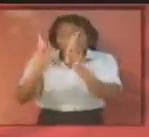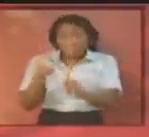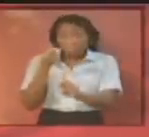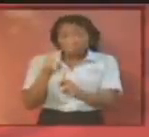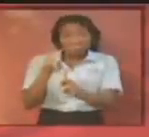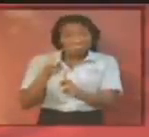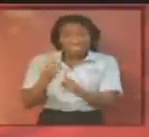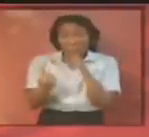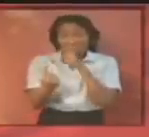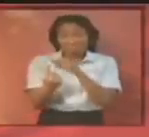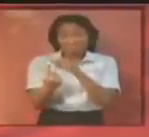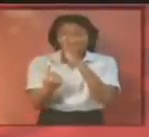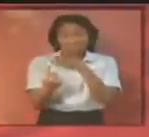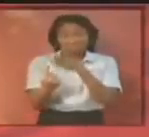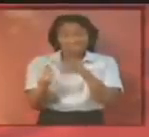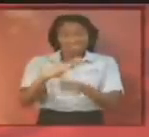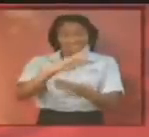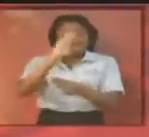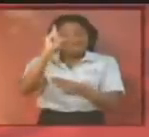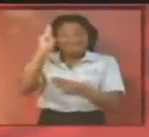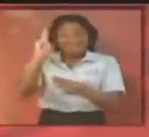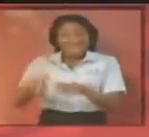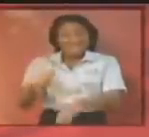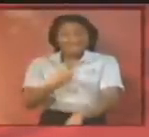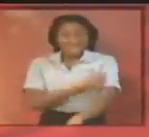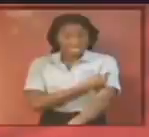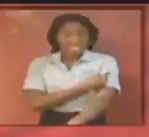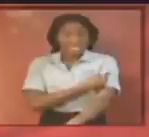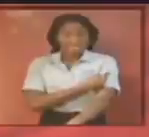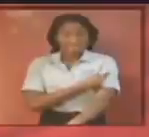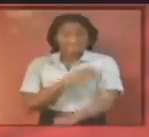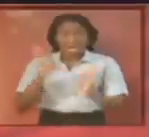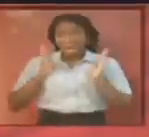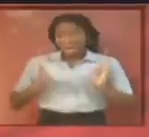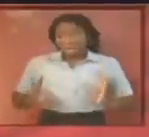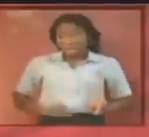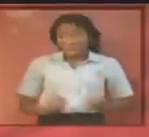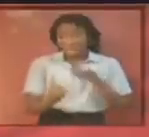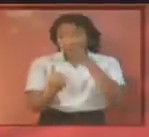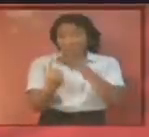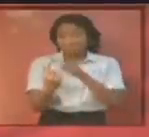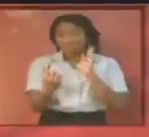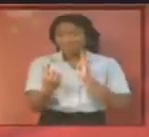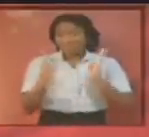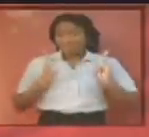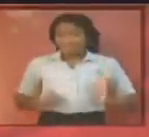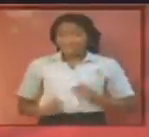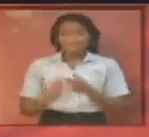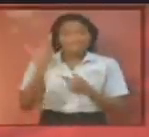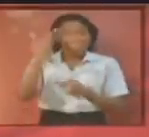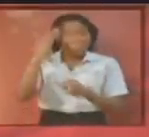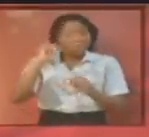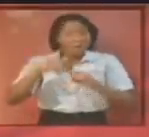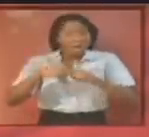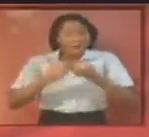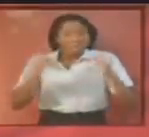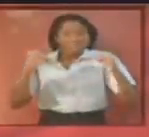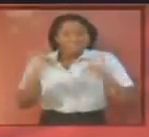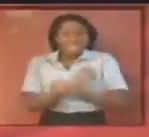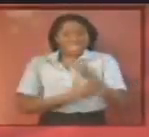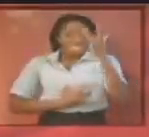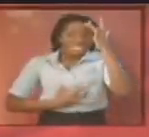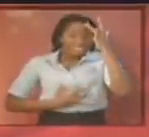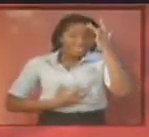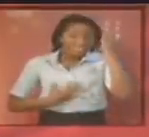the opponent before, and as we've seen from countless clinical trials and now from real-world results, they